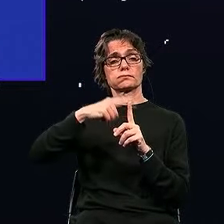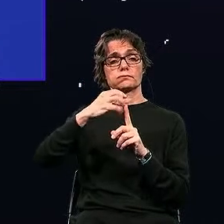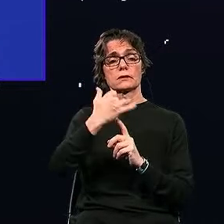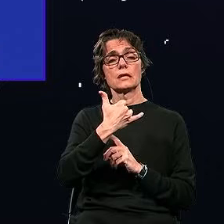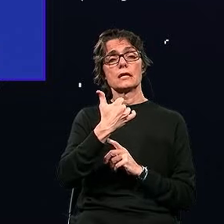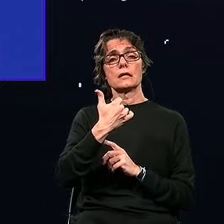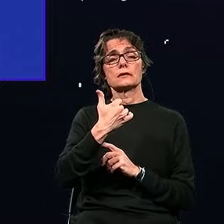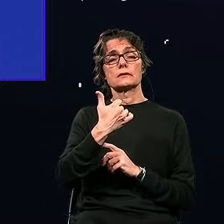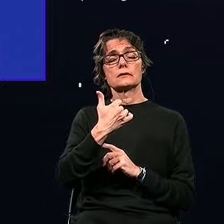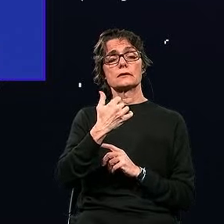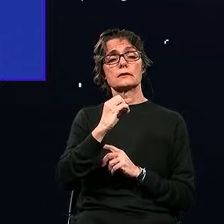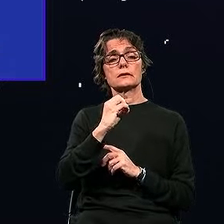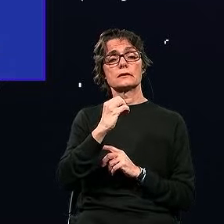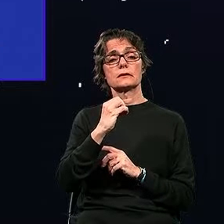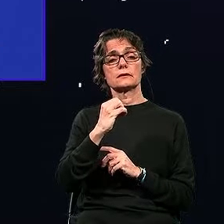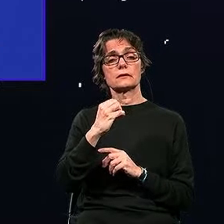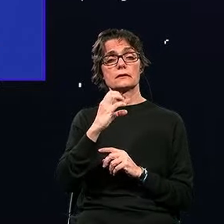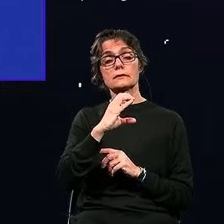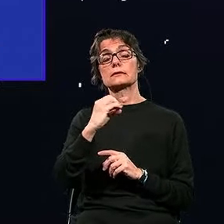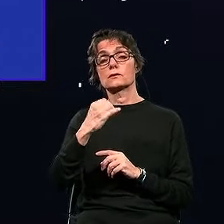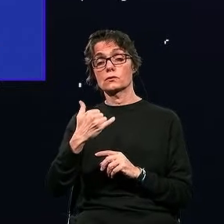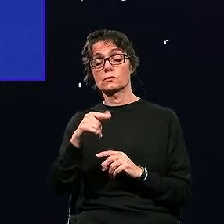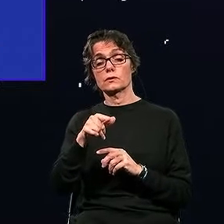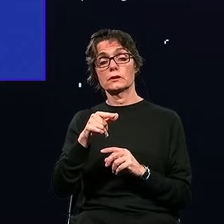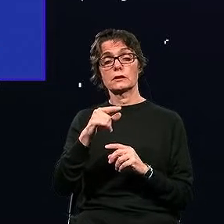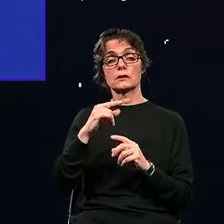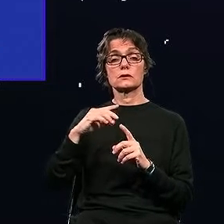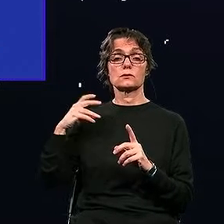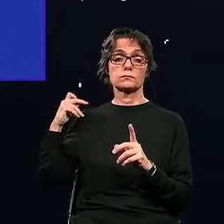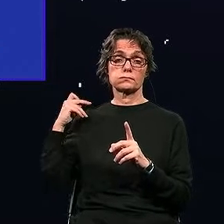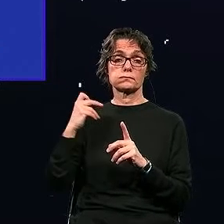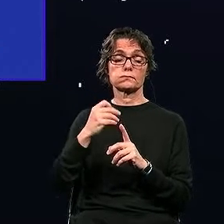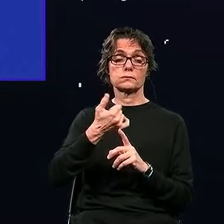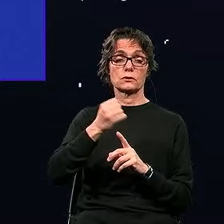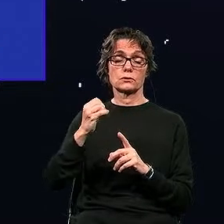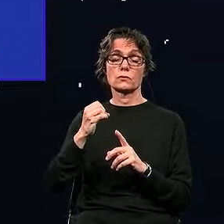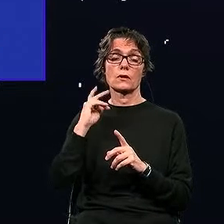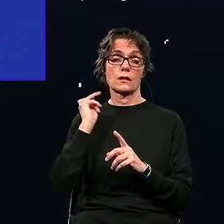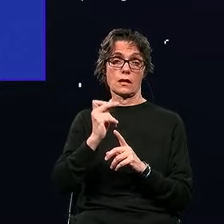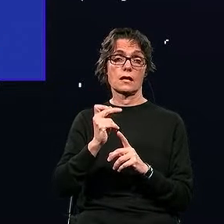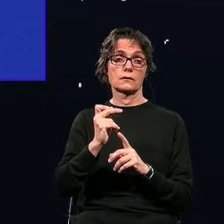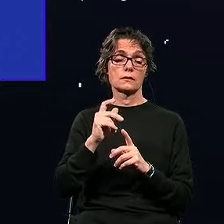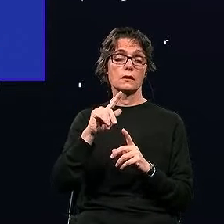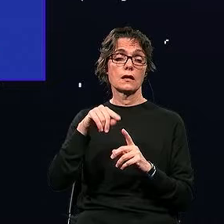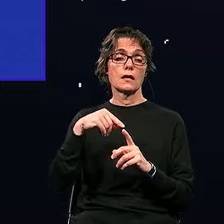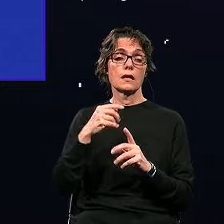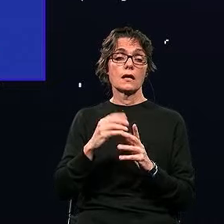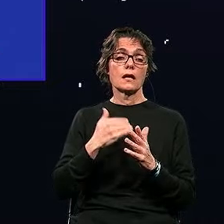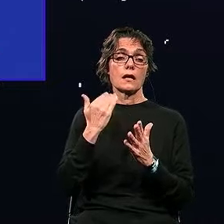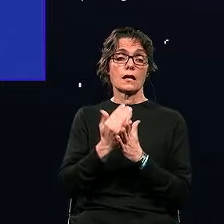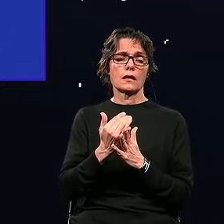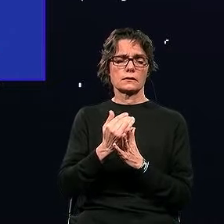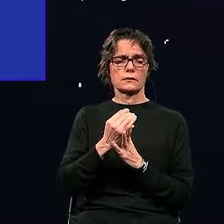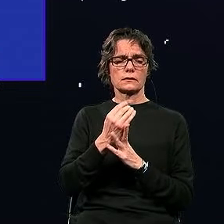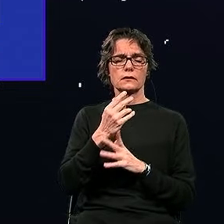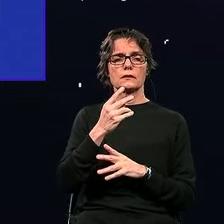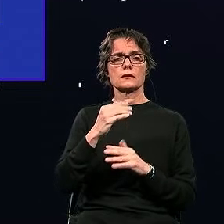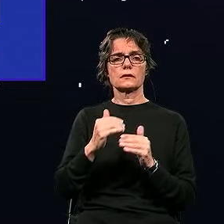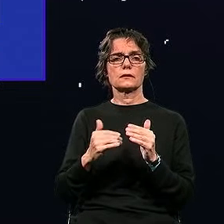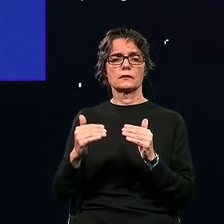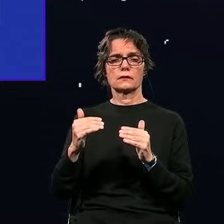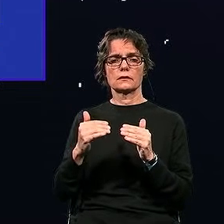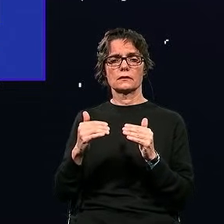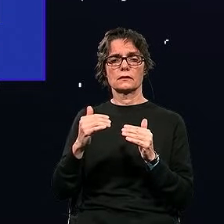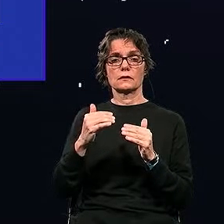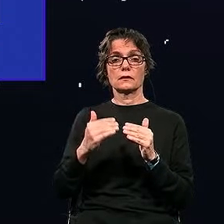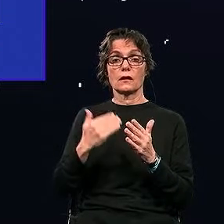reasonably constant balance, and then in the last 50 years or so, jumping up from about 280 parts per million up to where we are at the